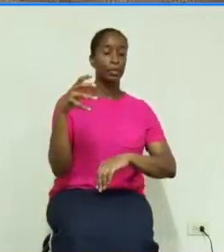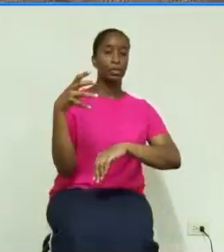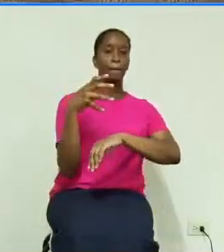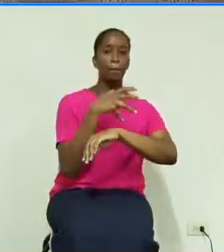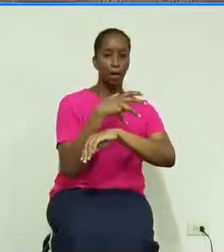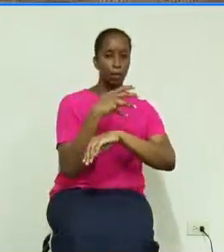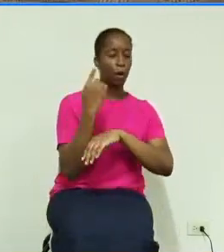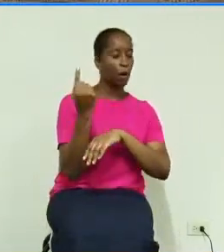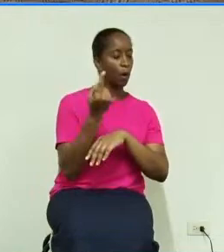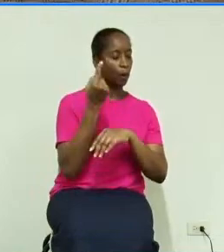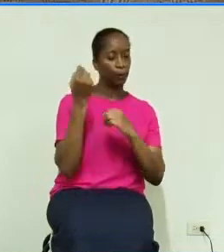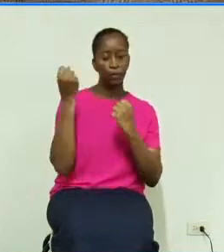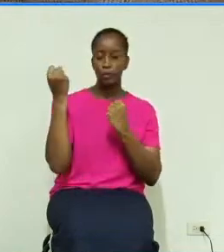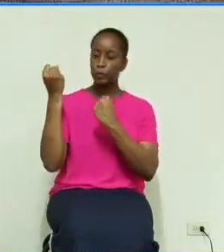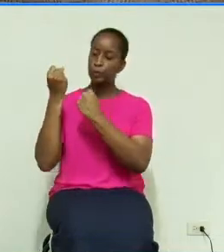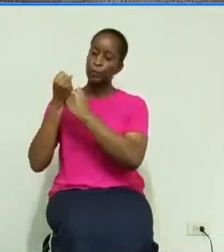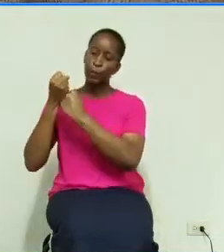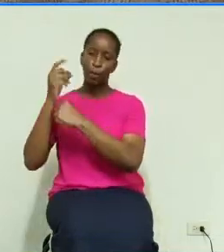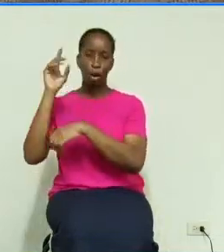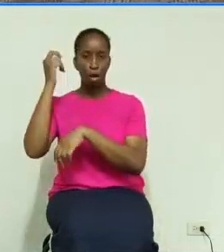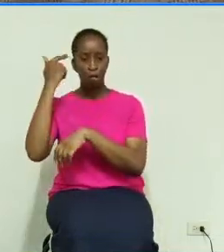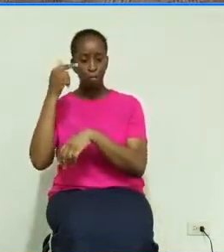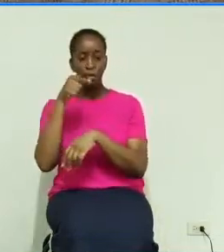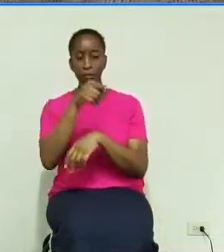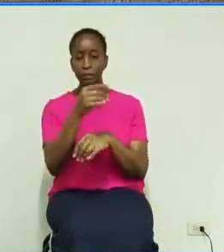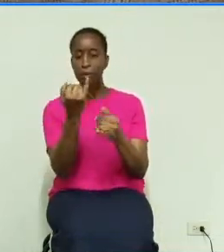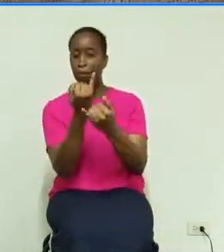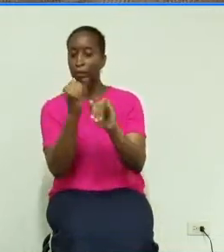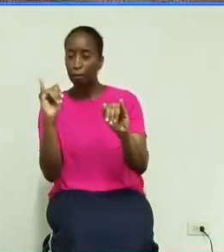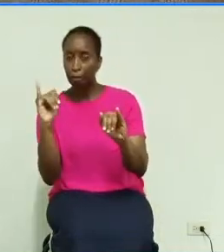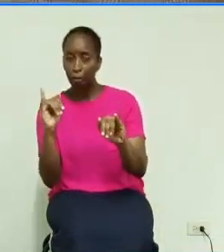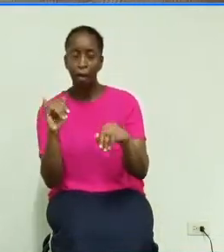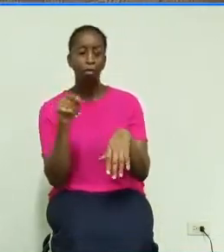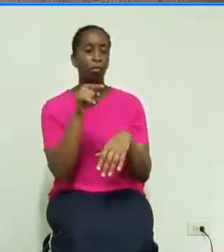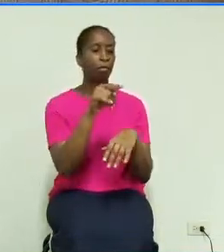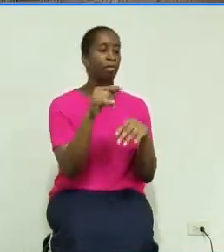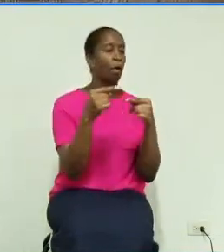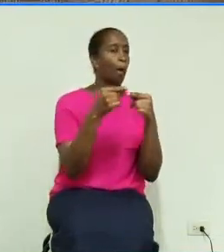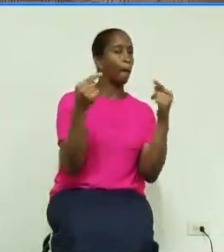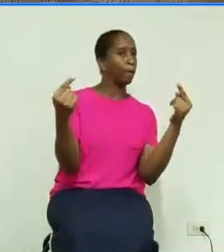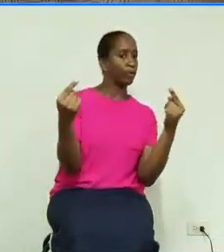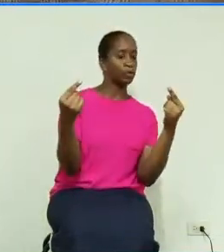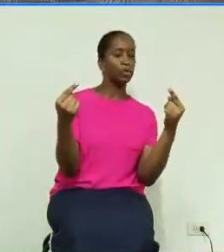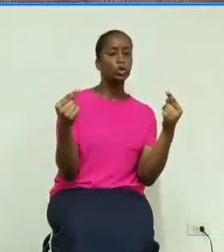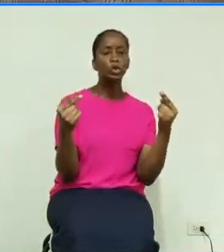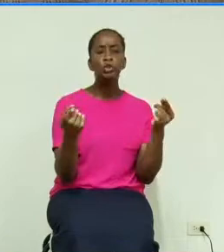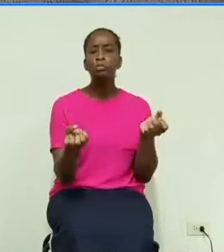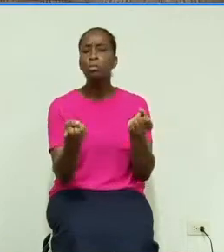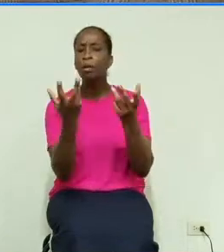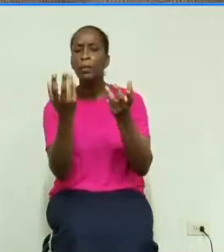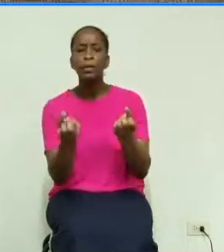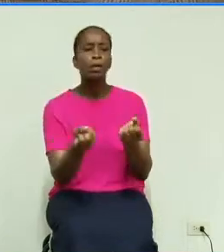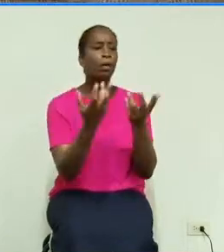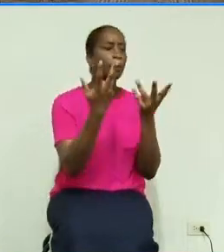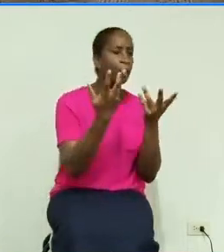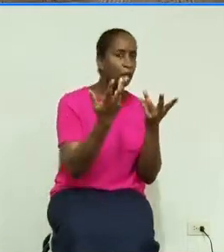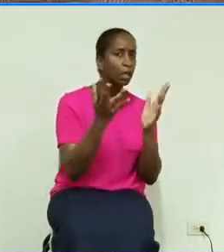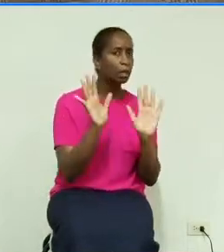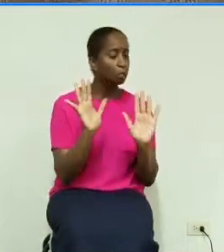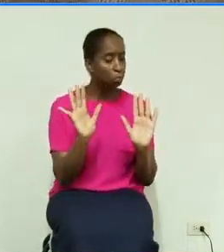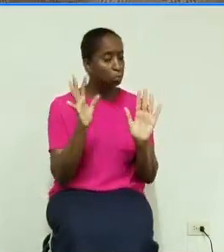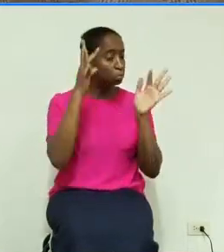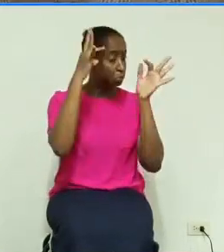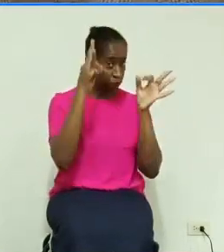Now, there's a situation where the government must reach across the aisle, as they say in